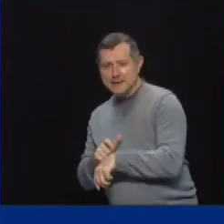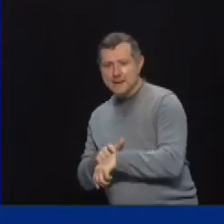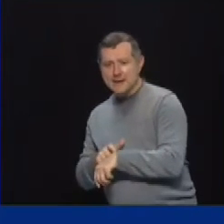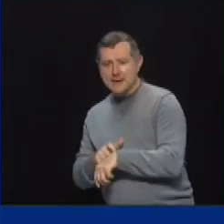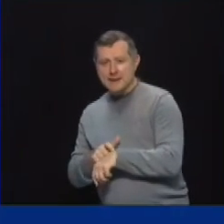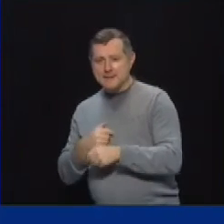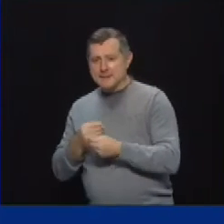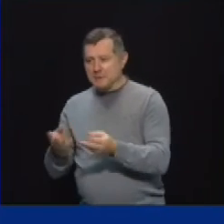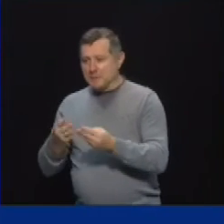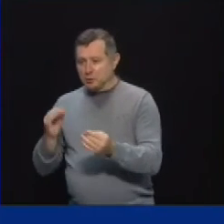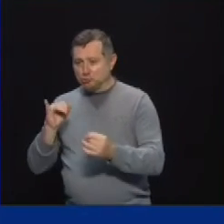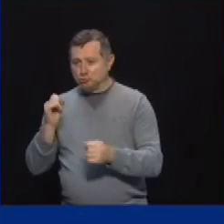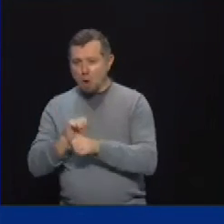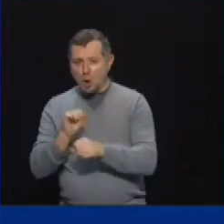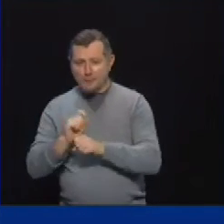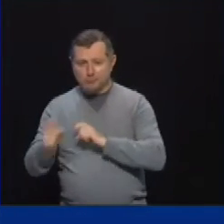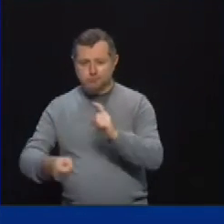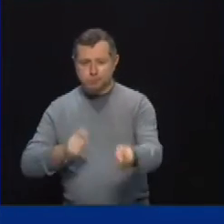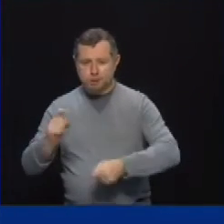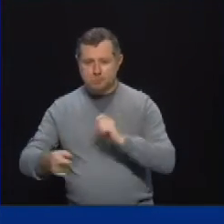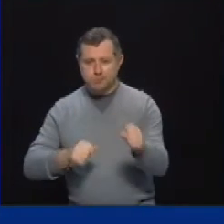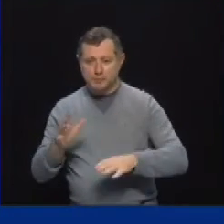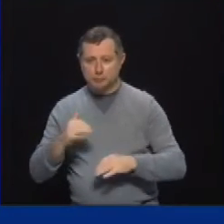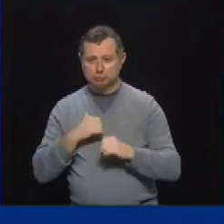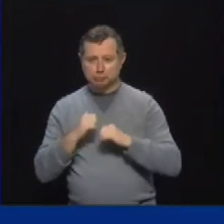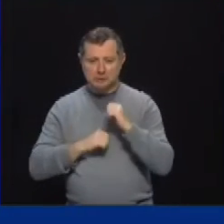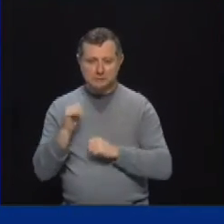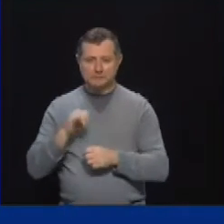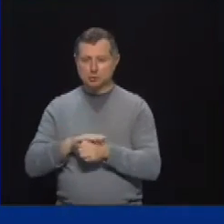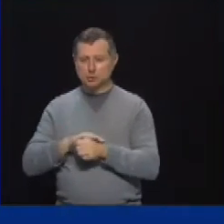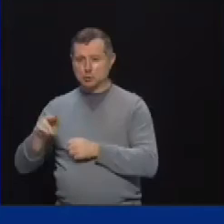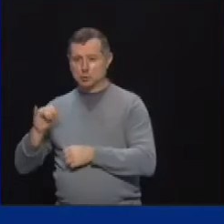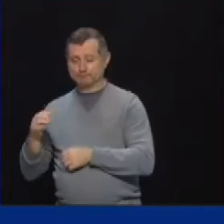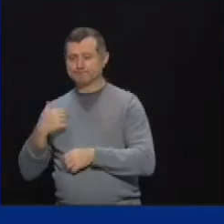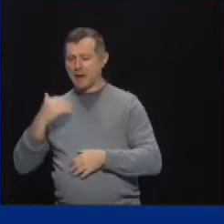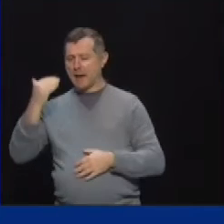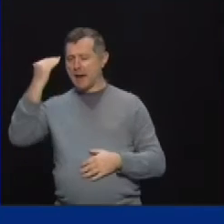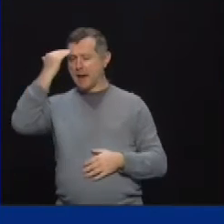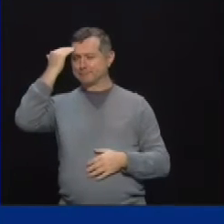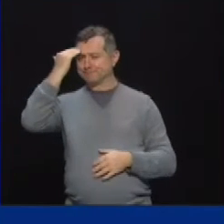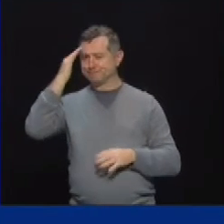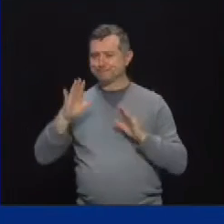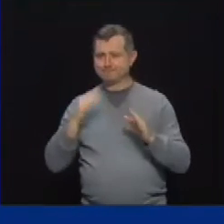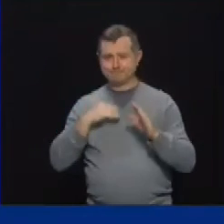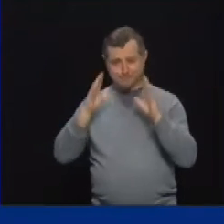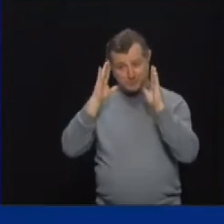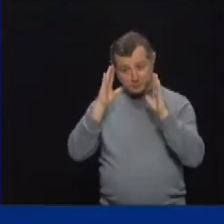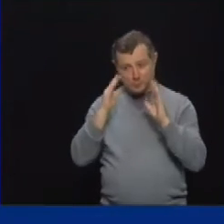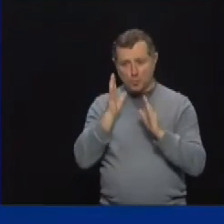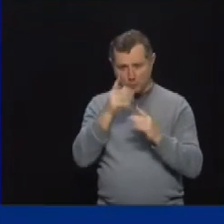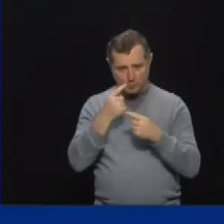I'm very familiar with all of them. And stay tuned for more announcements on each and every one.